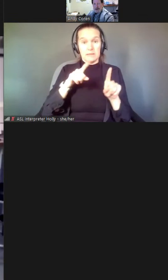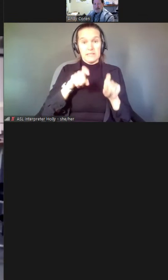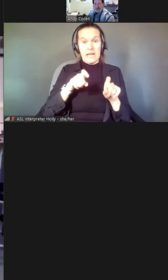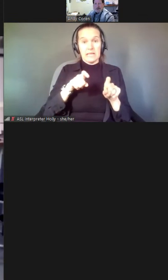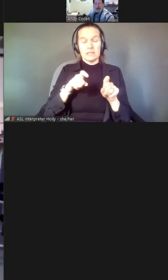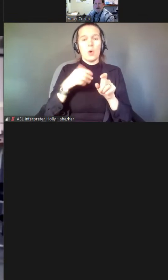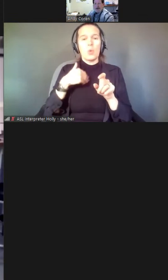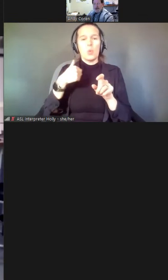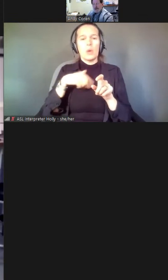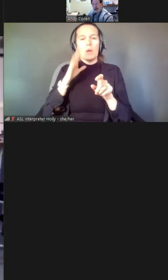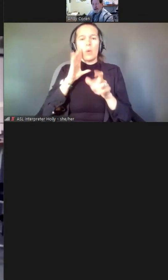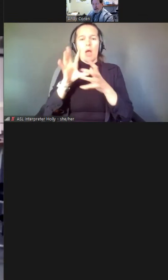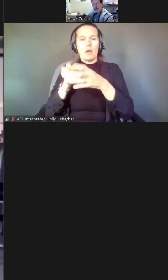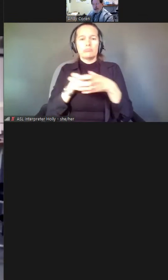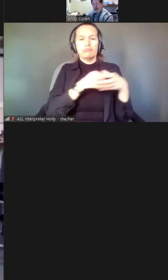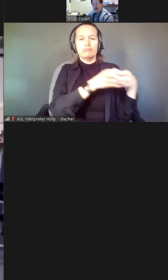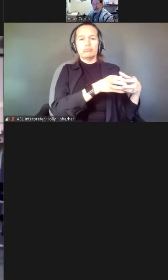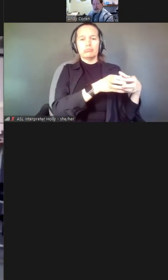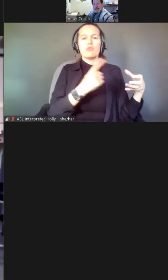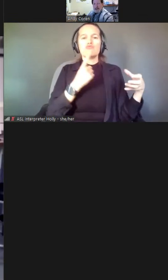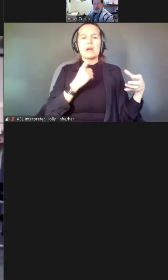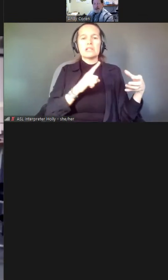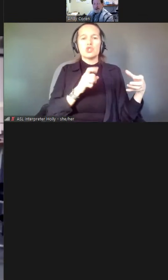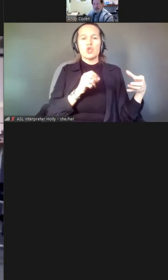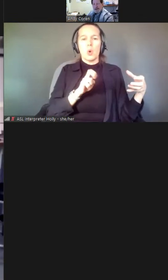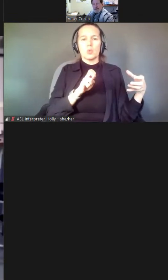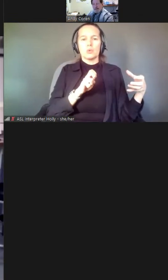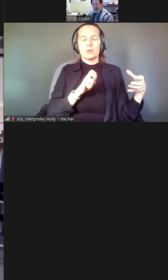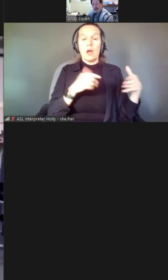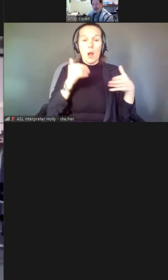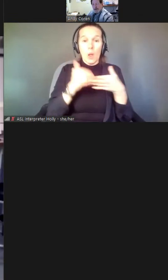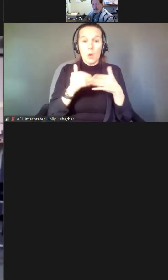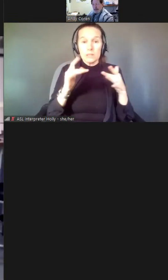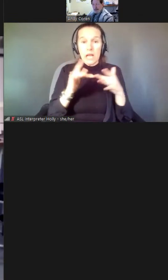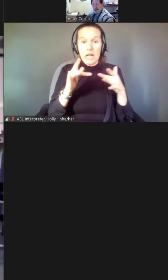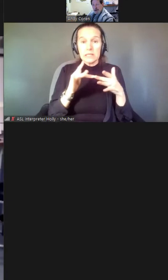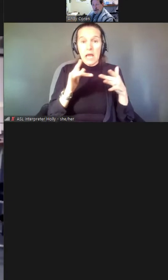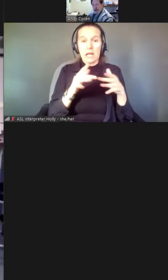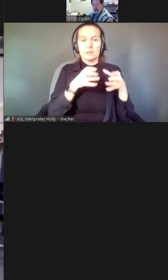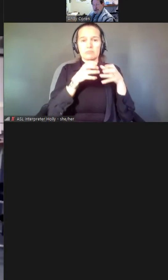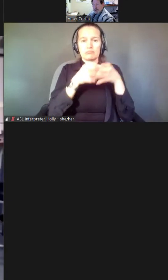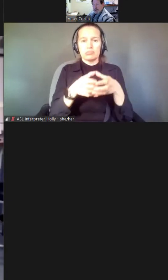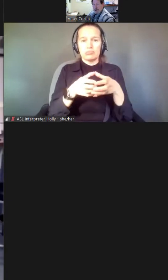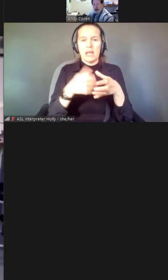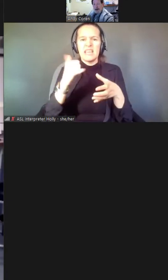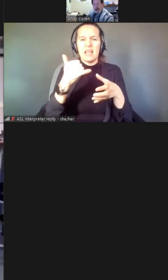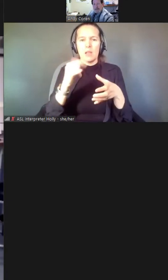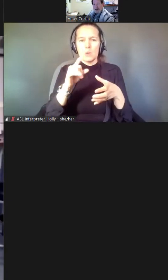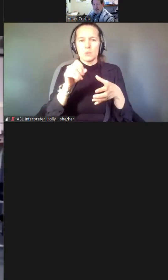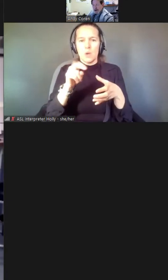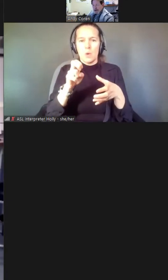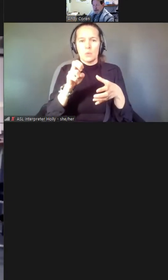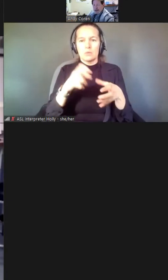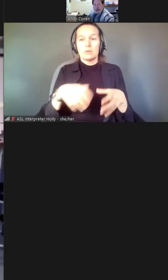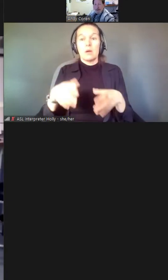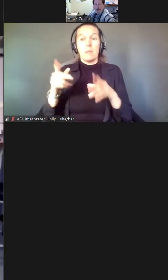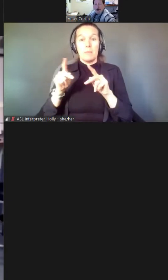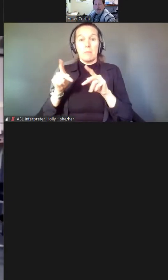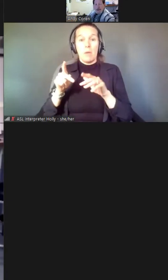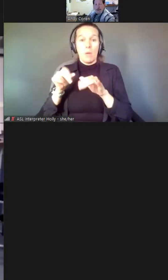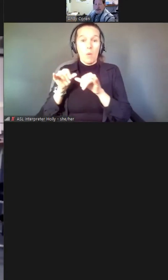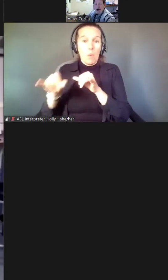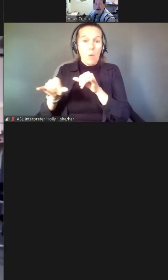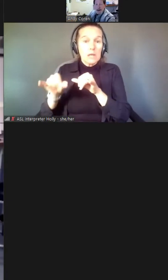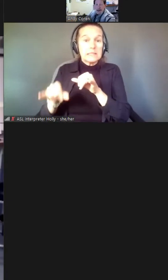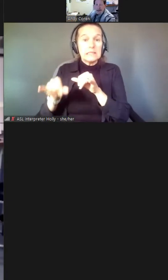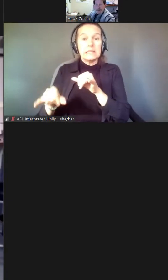red zones. Those who are close contacts, we put them into yellow zones, and those who have been quarantined, or we know